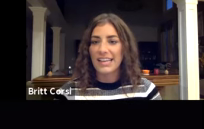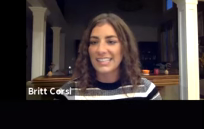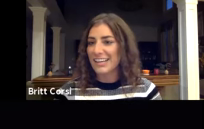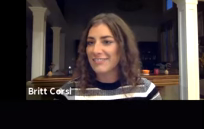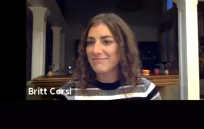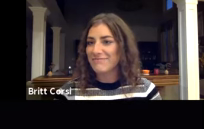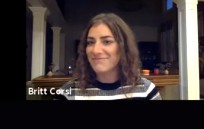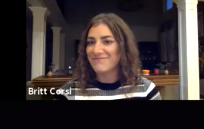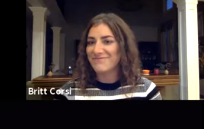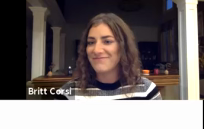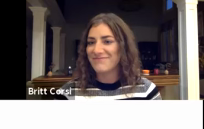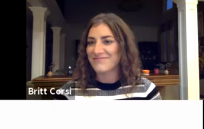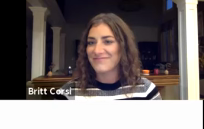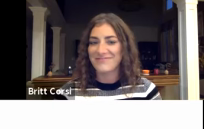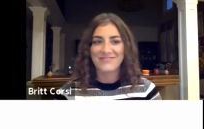Next slide.